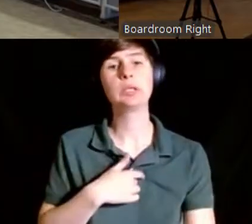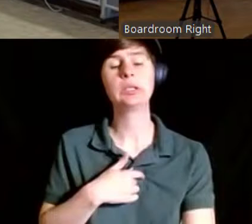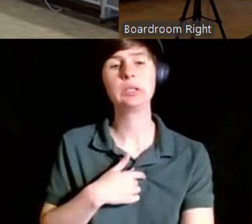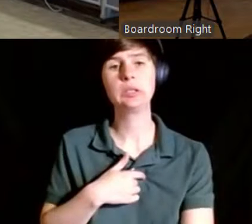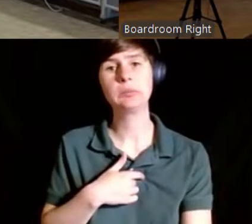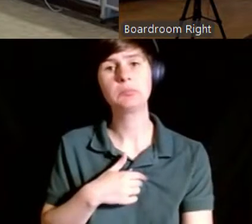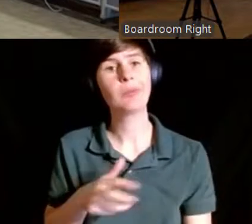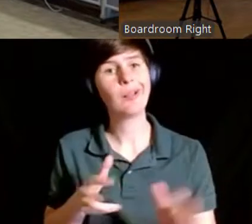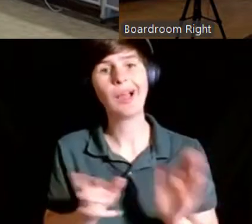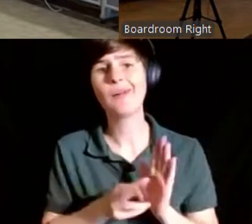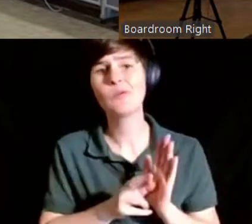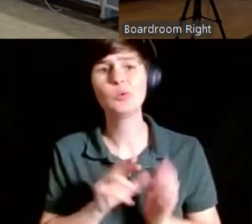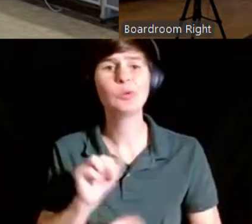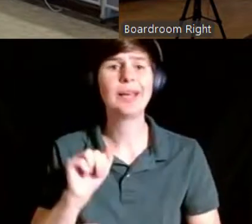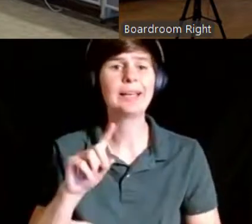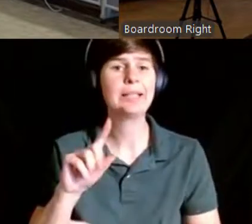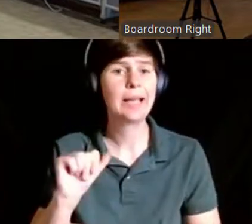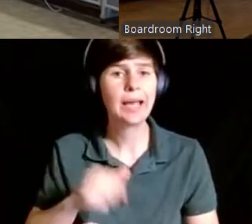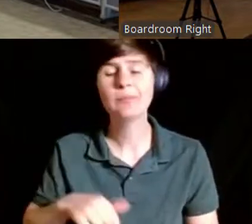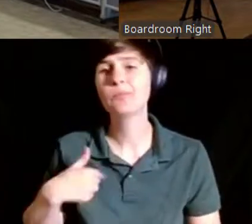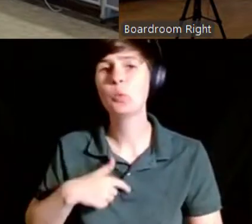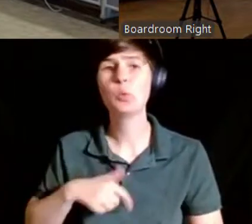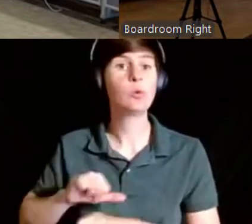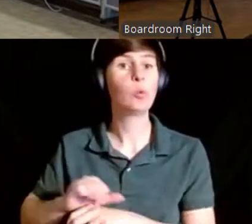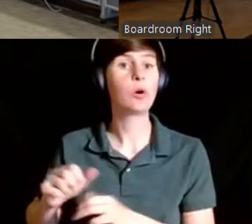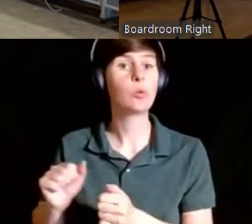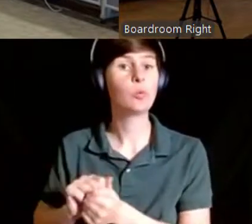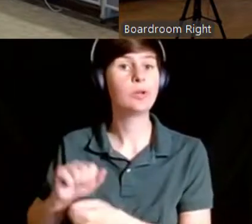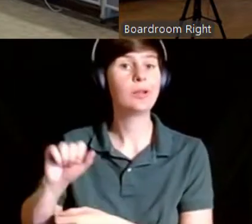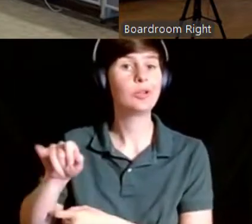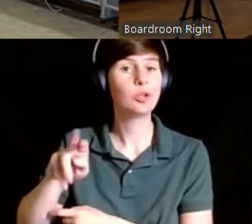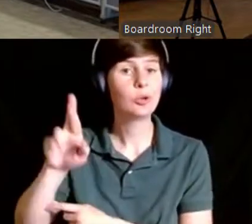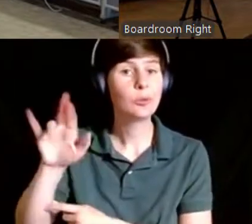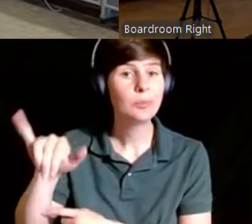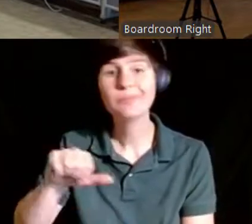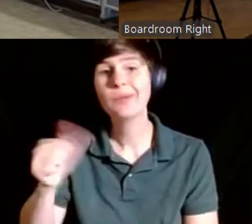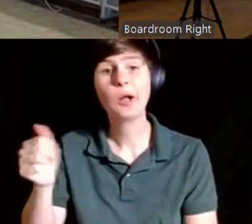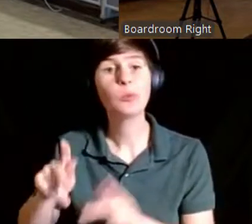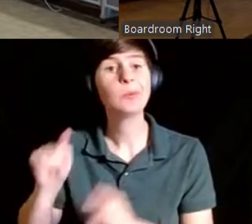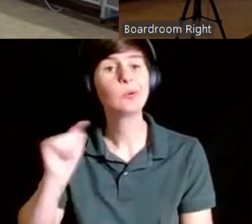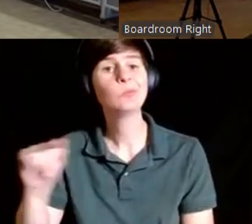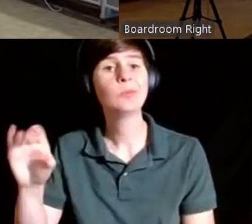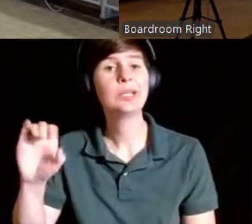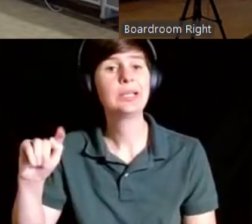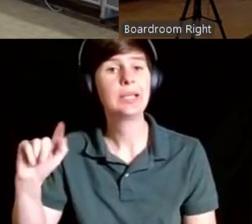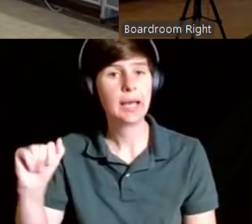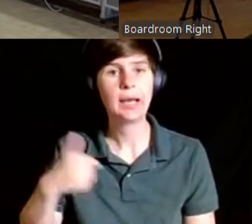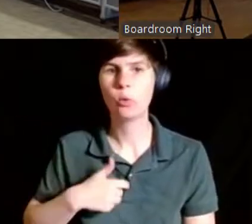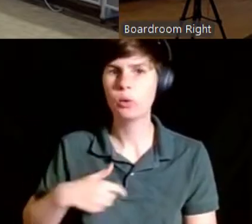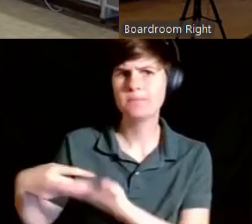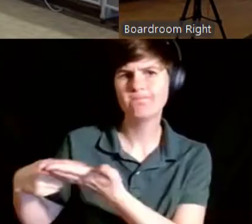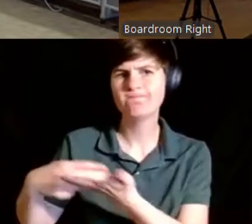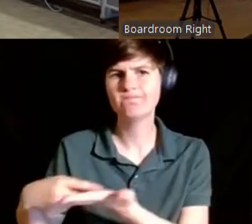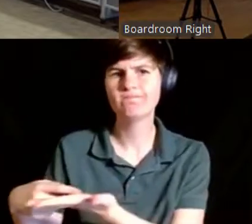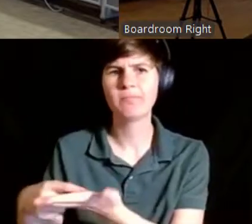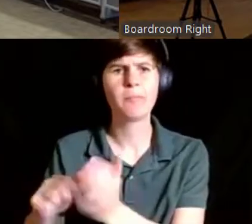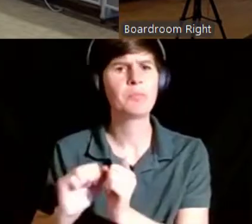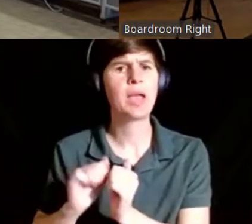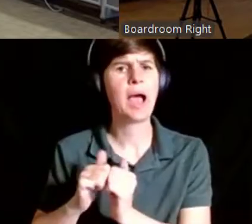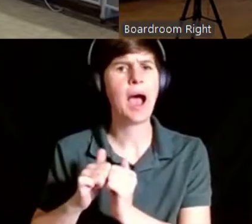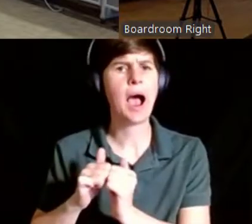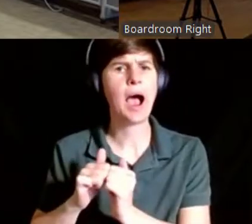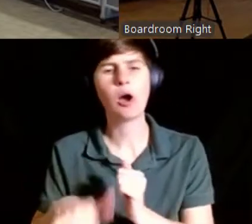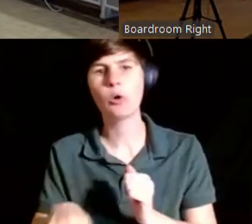of ADA. We work hand in hand with Jeremy and others at CTA to talk through how to make bus stops